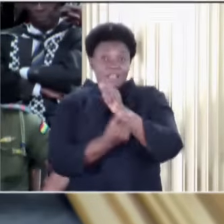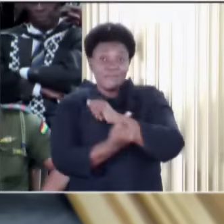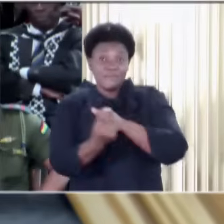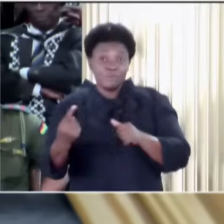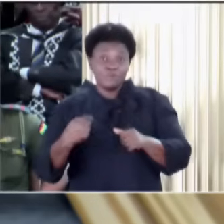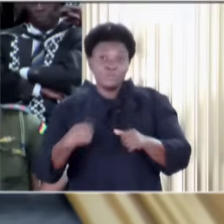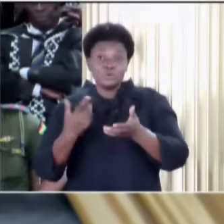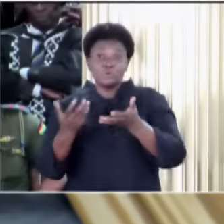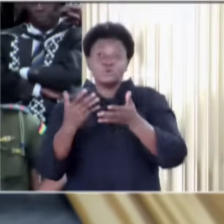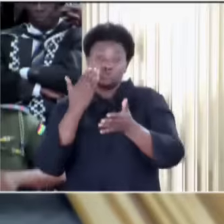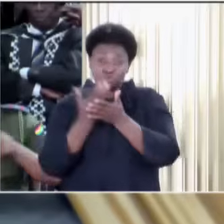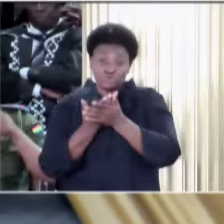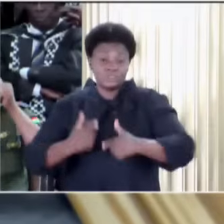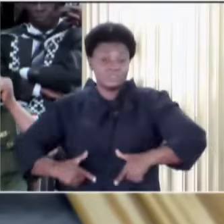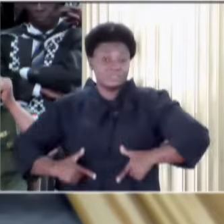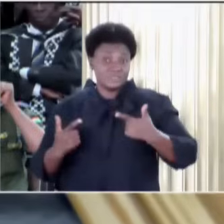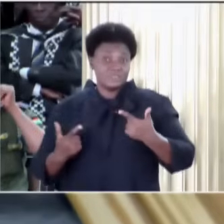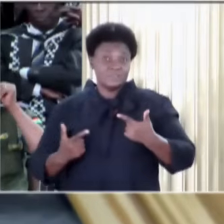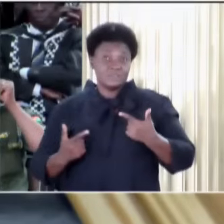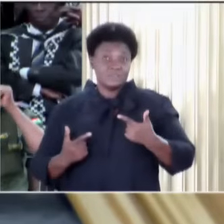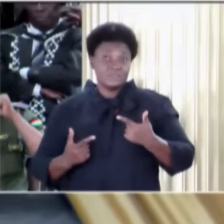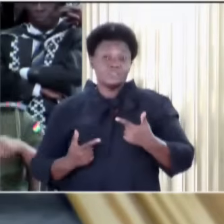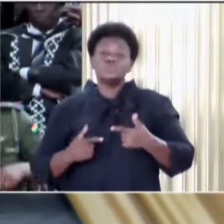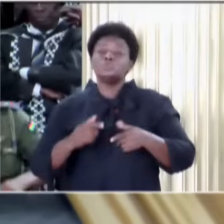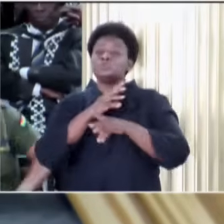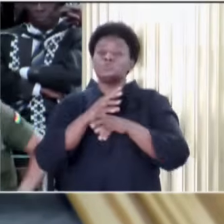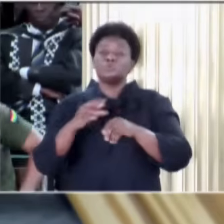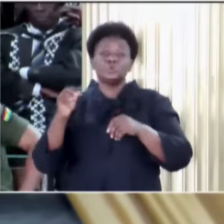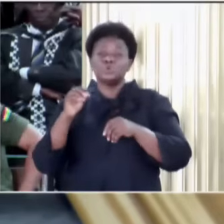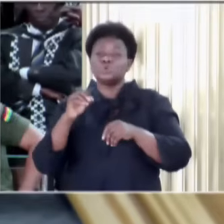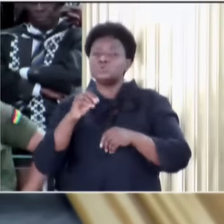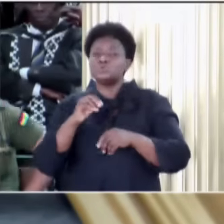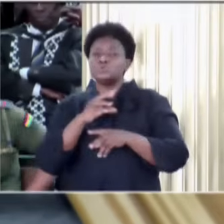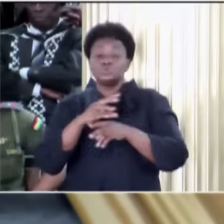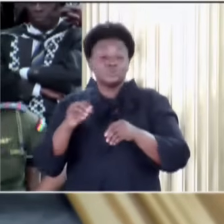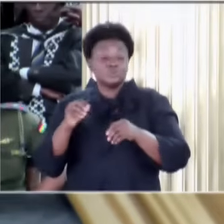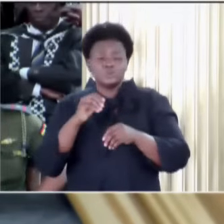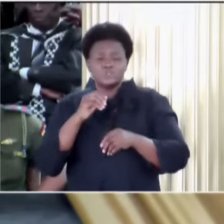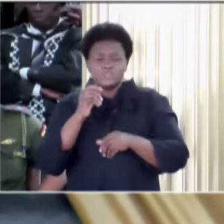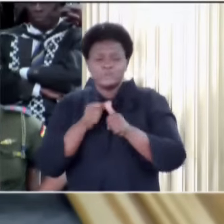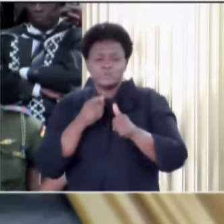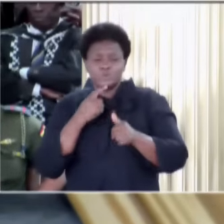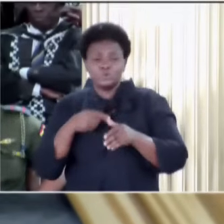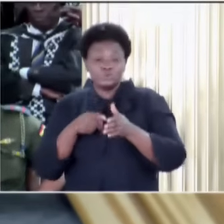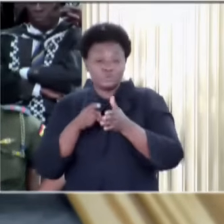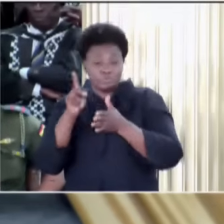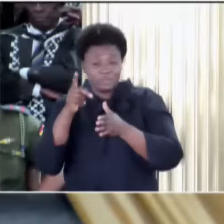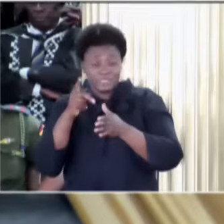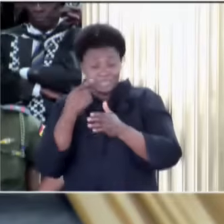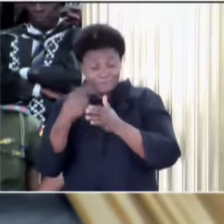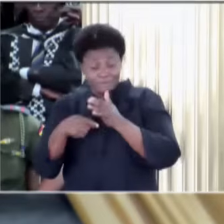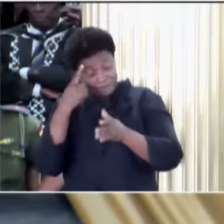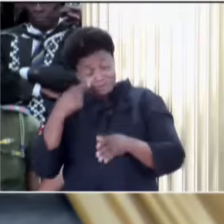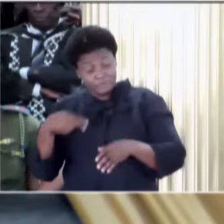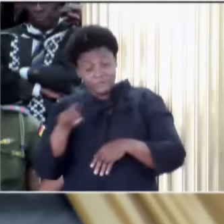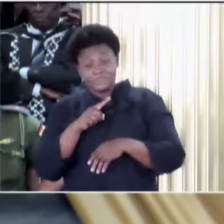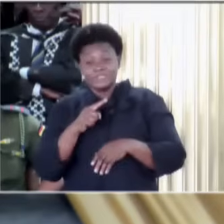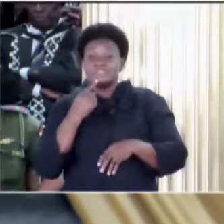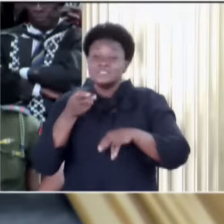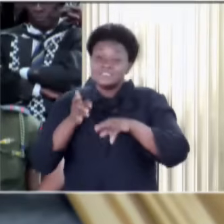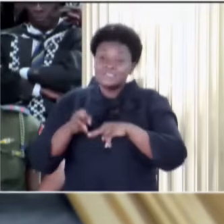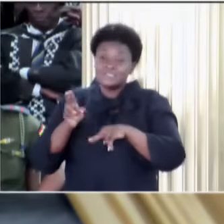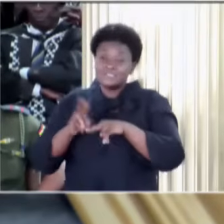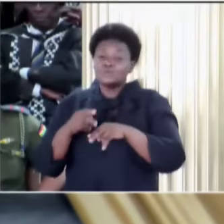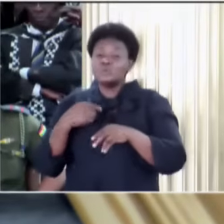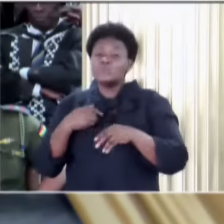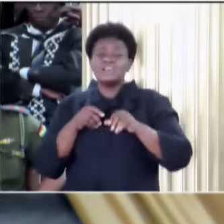good life, but nobody, or not everybody, wants to pay the price for it. And so increasingly, we're living in a